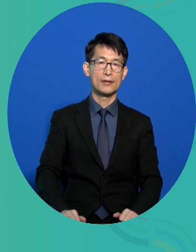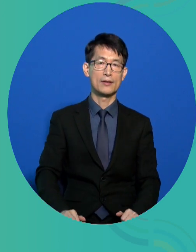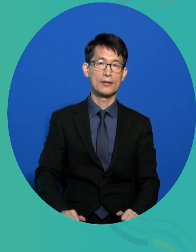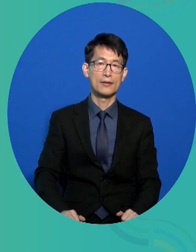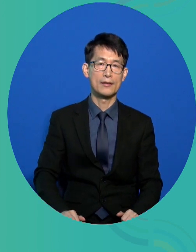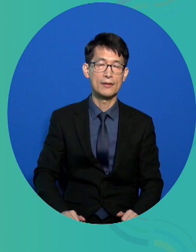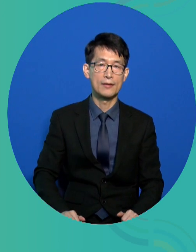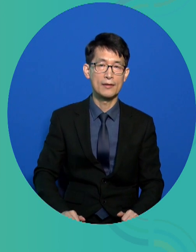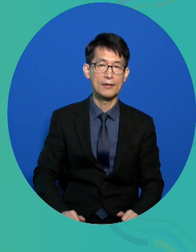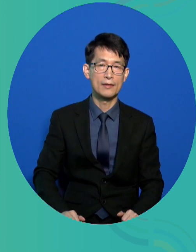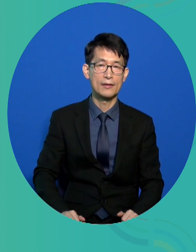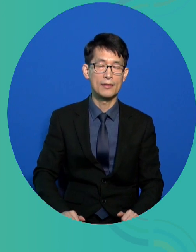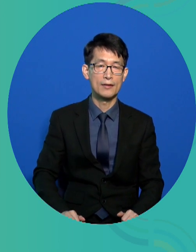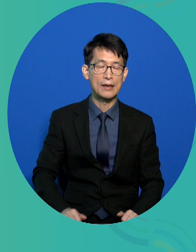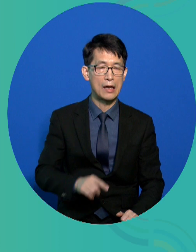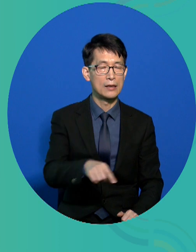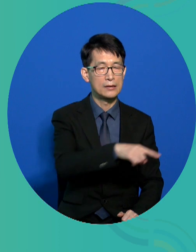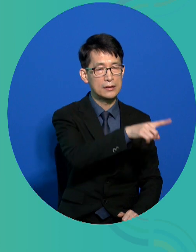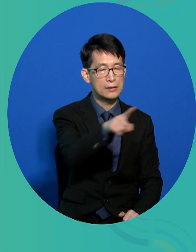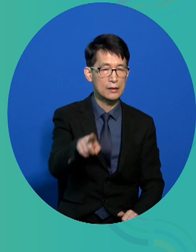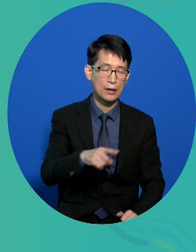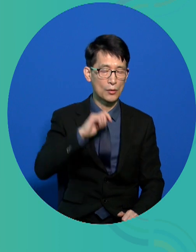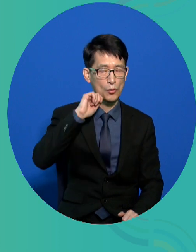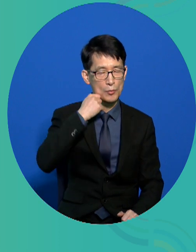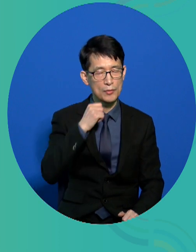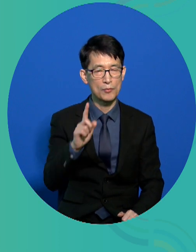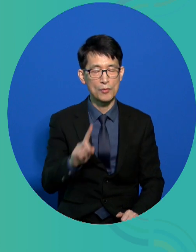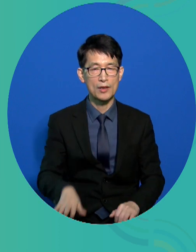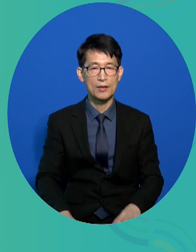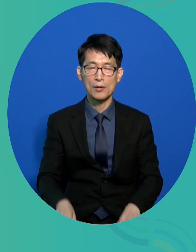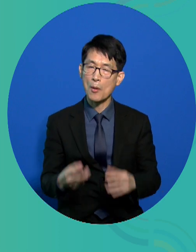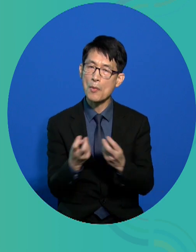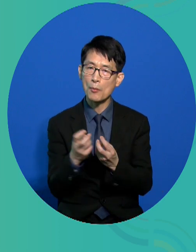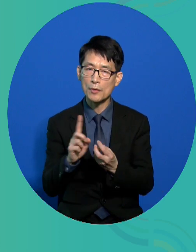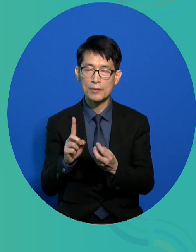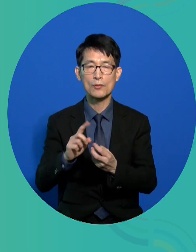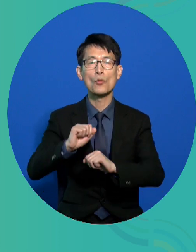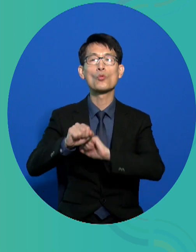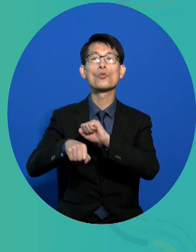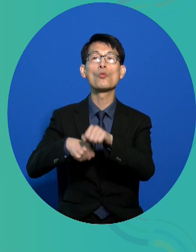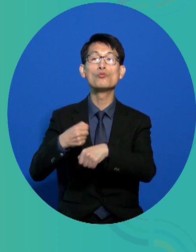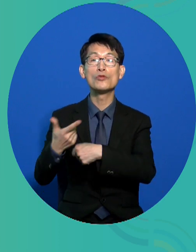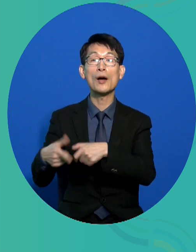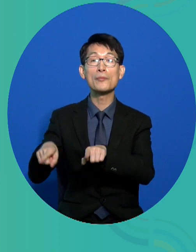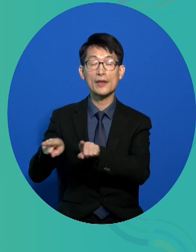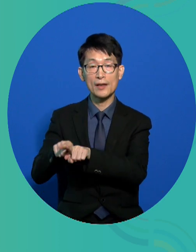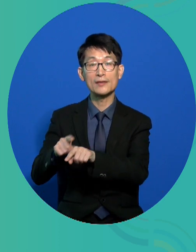we tried to select the UV PET